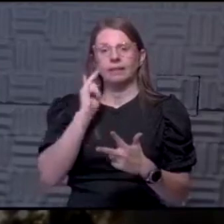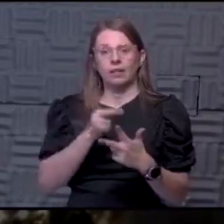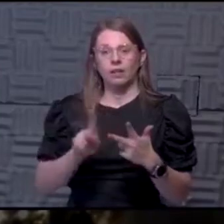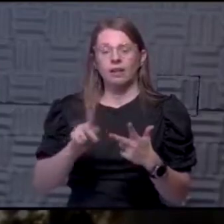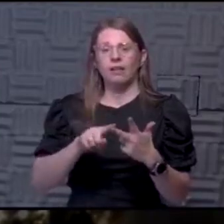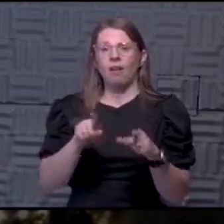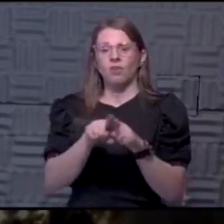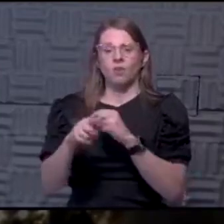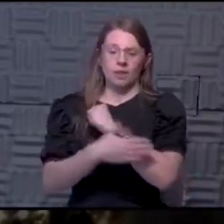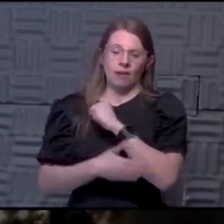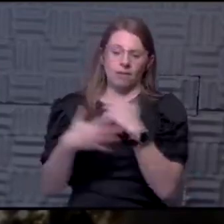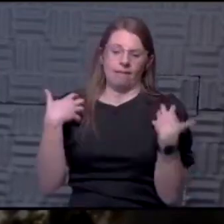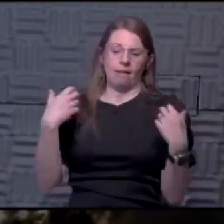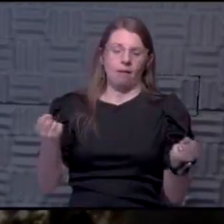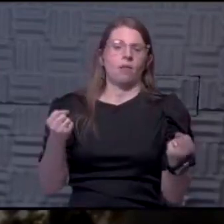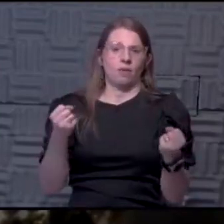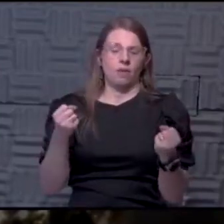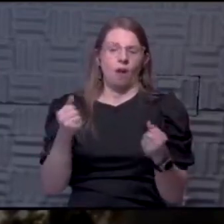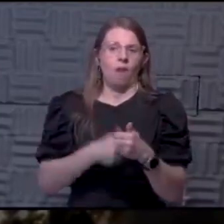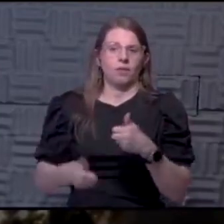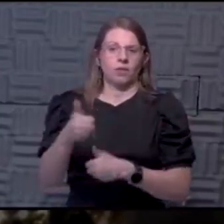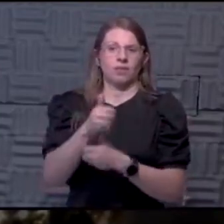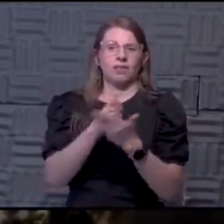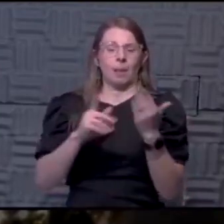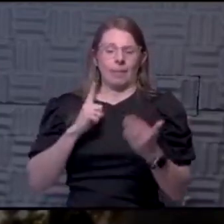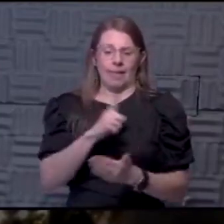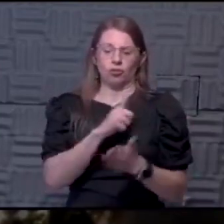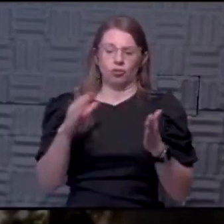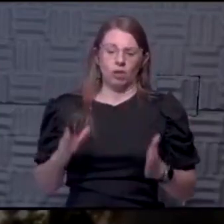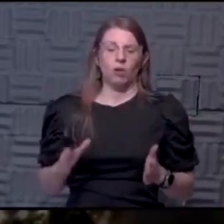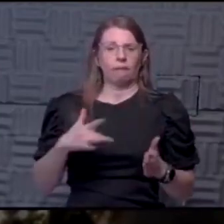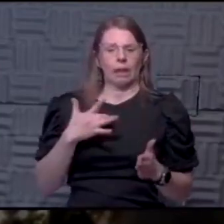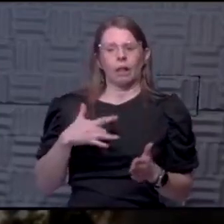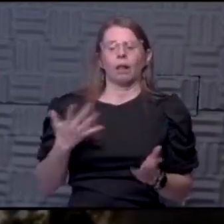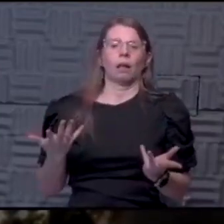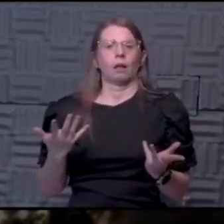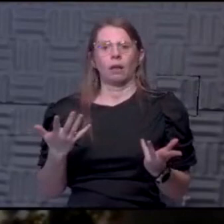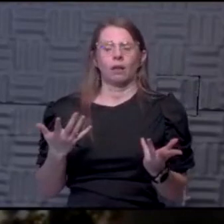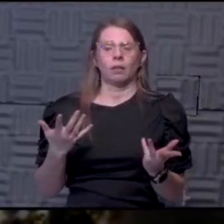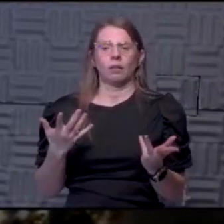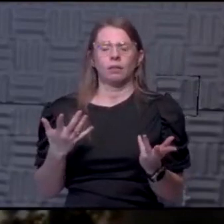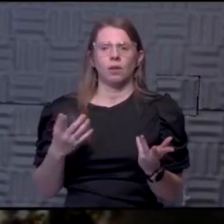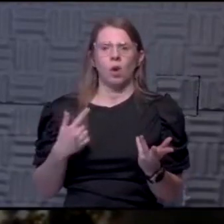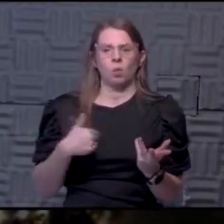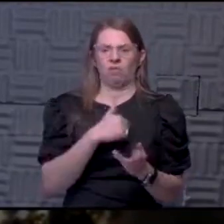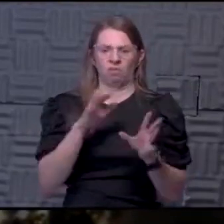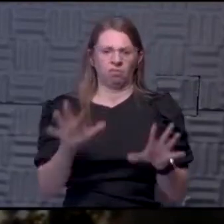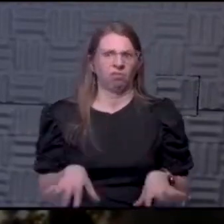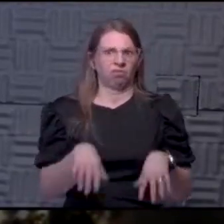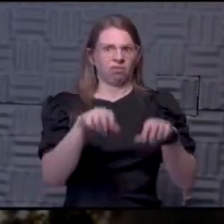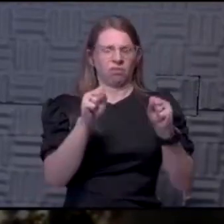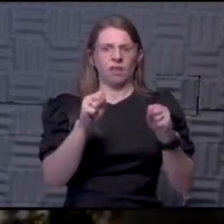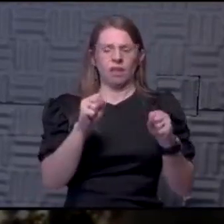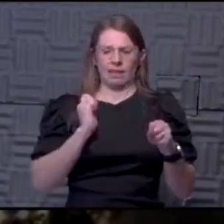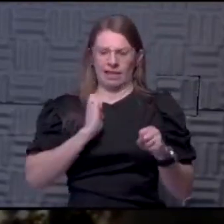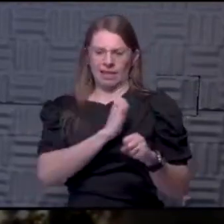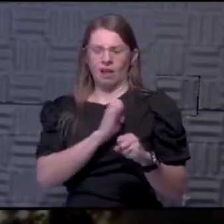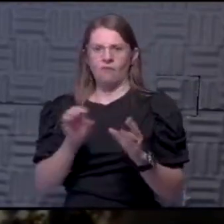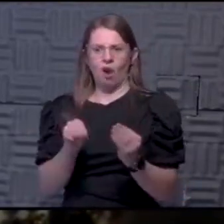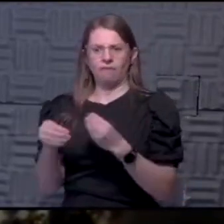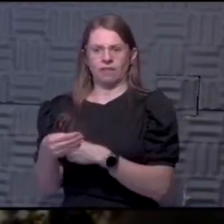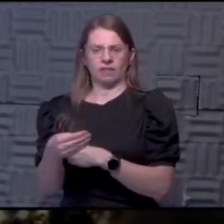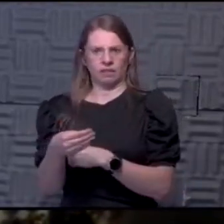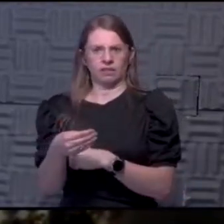officers. There's some legislators that feel that there's been an overreach by the executive office and even